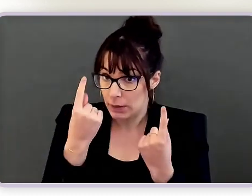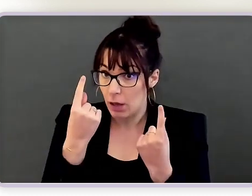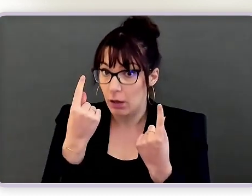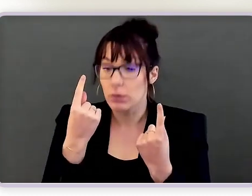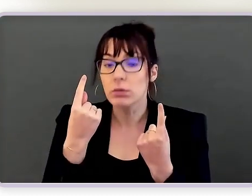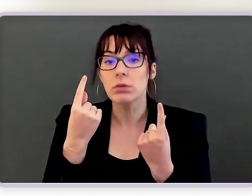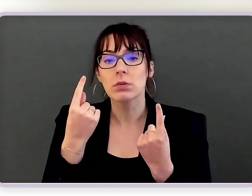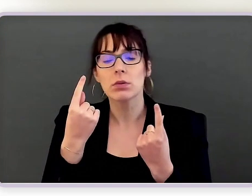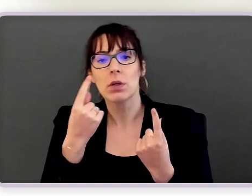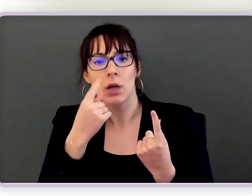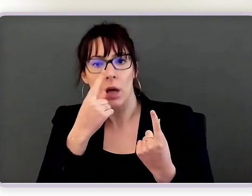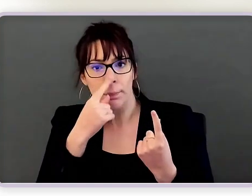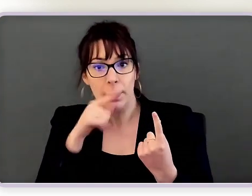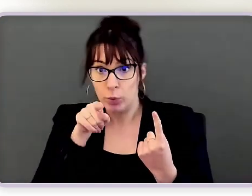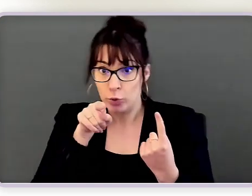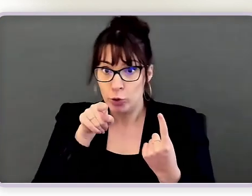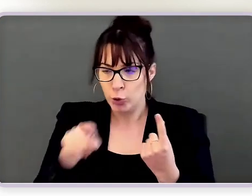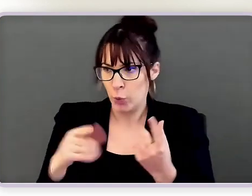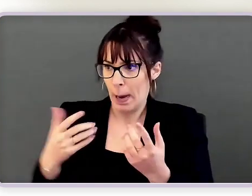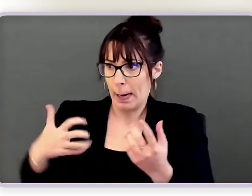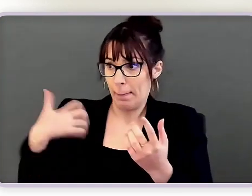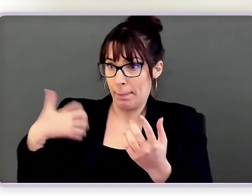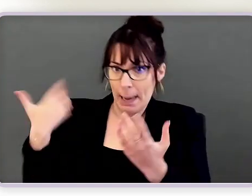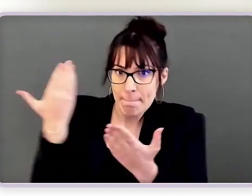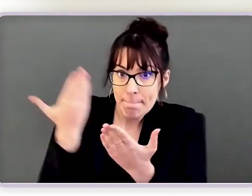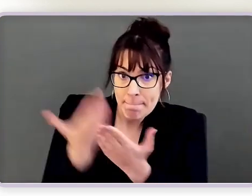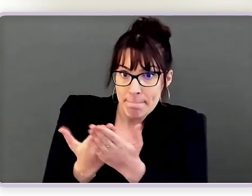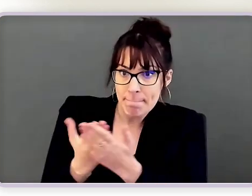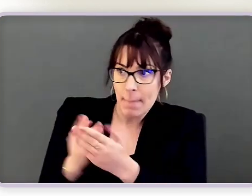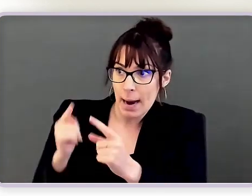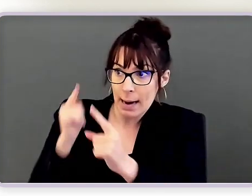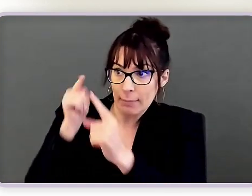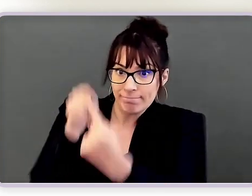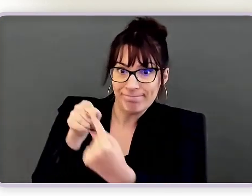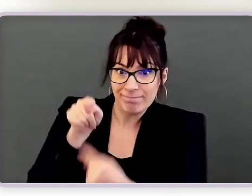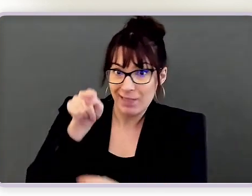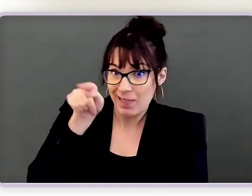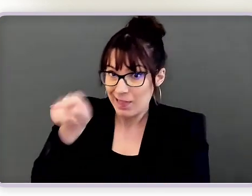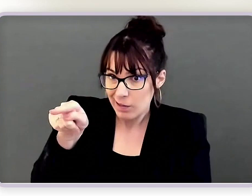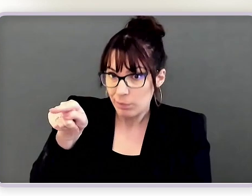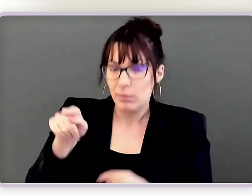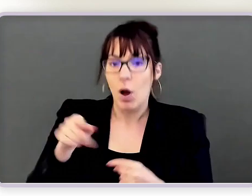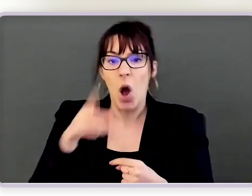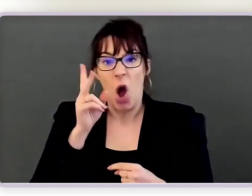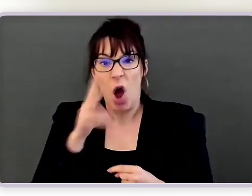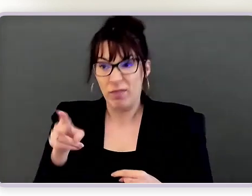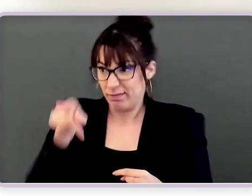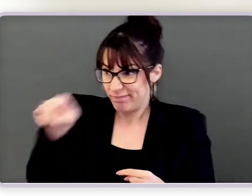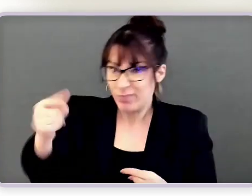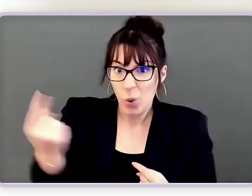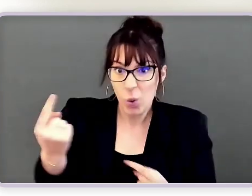a complaint about, they're usually organisations. It's not often they might be a